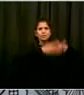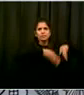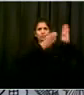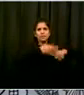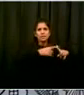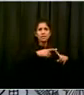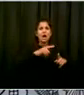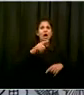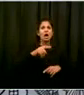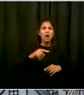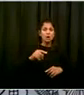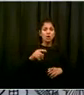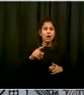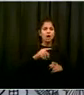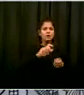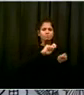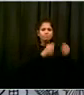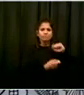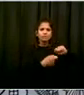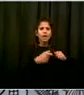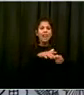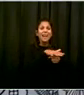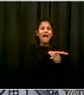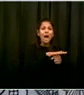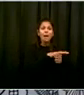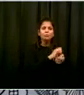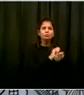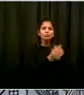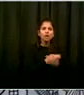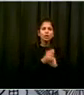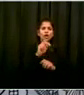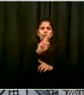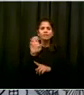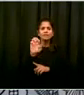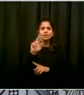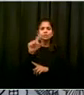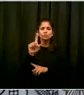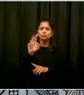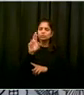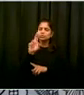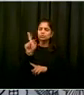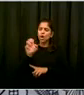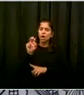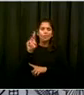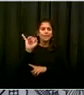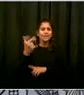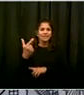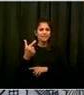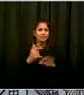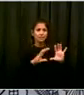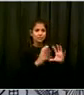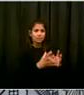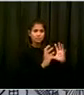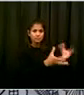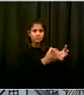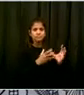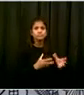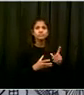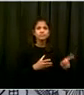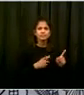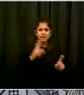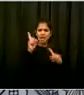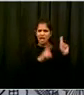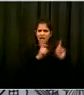rezonings that we will emphasize are the ones sponsored by the city of New York. There's 15 months left in this administration.